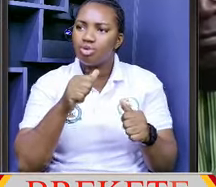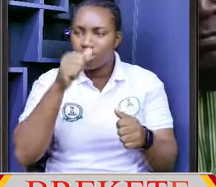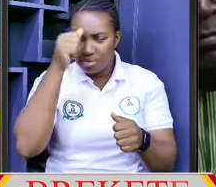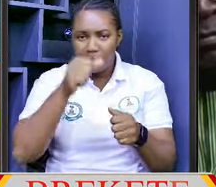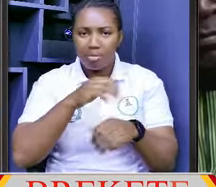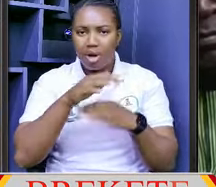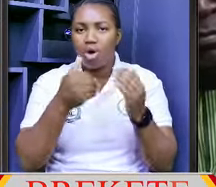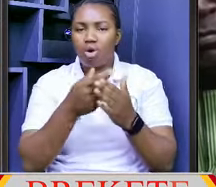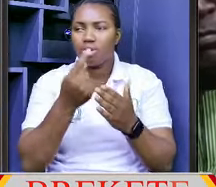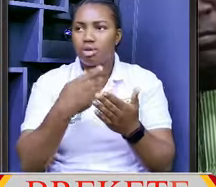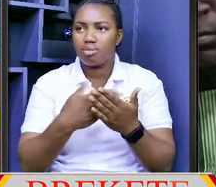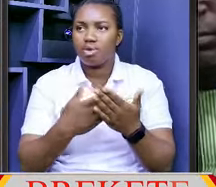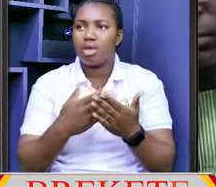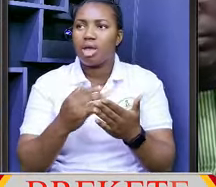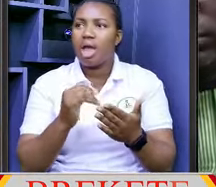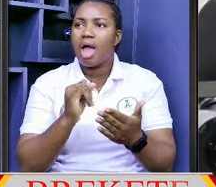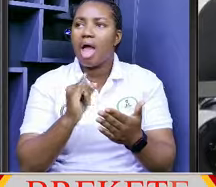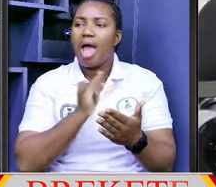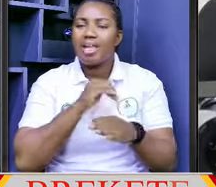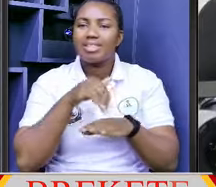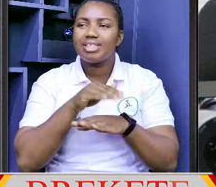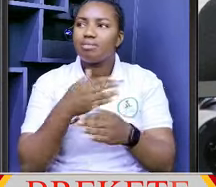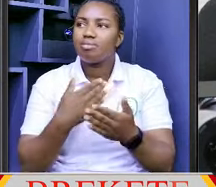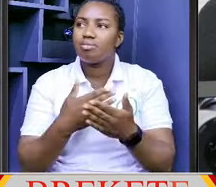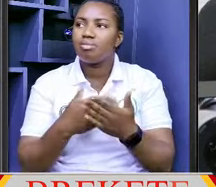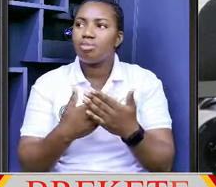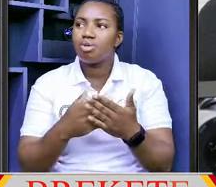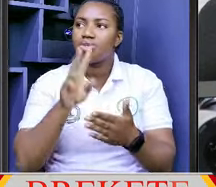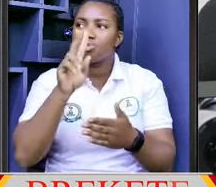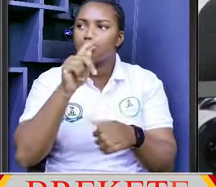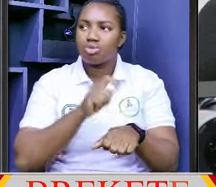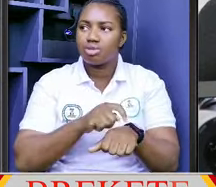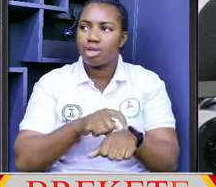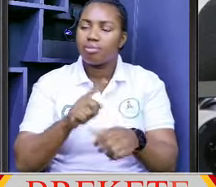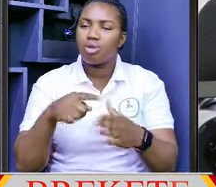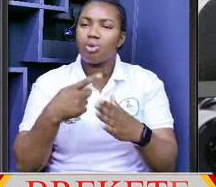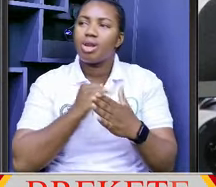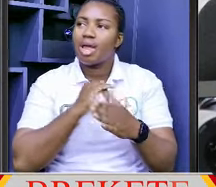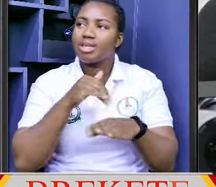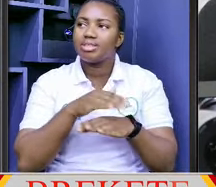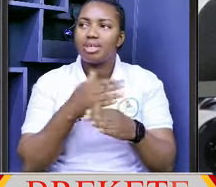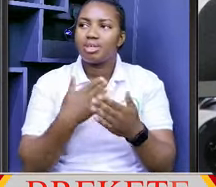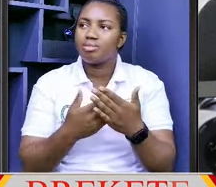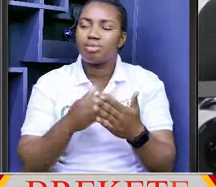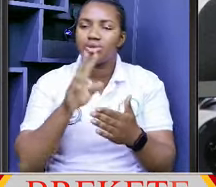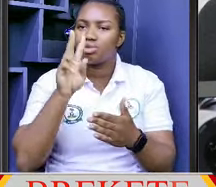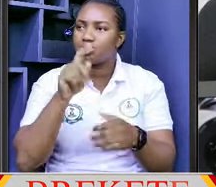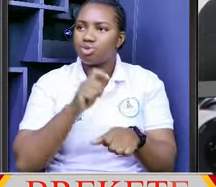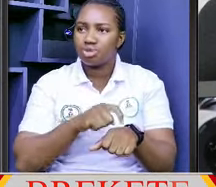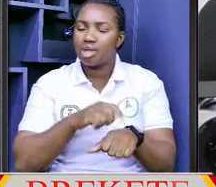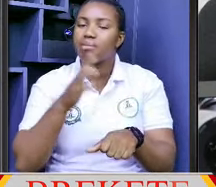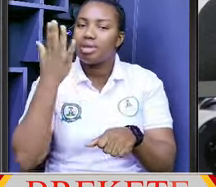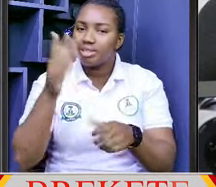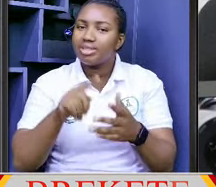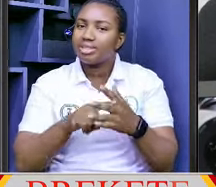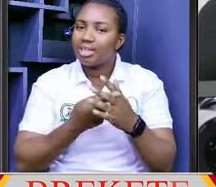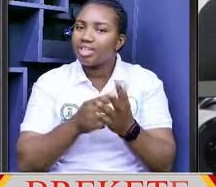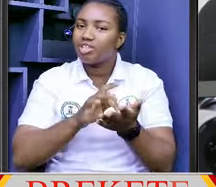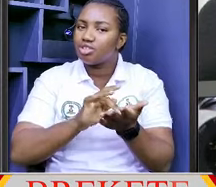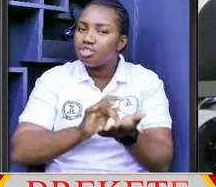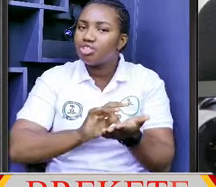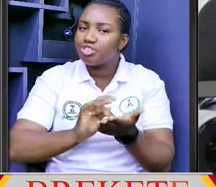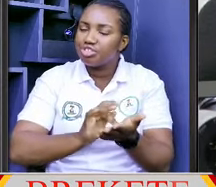remember all those money I sent. Okay. I sent money 2 times. Okay. So when I send the money, they started treatment of that my brother. They treat